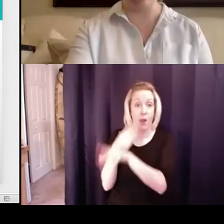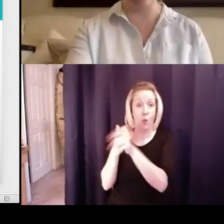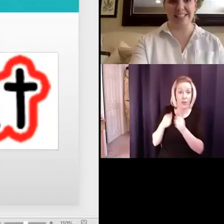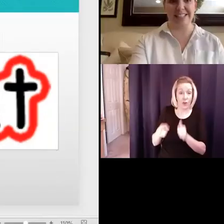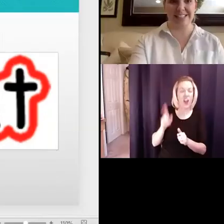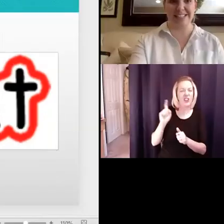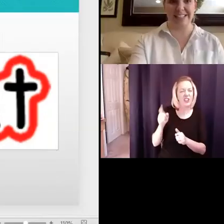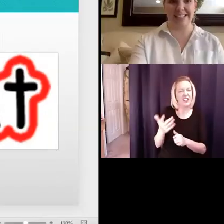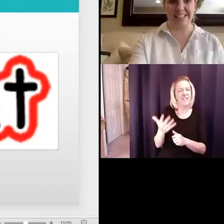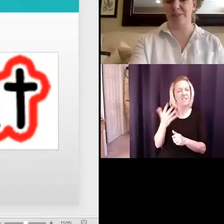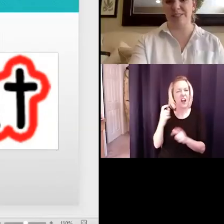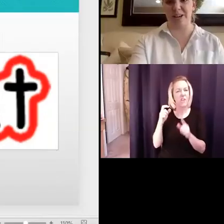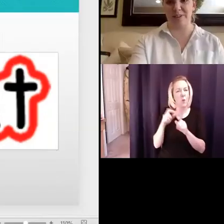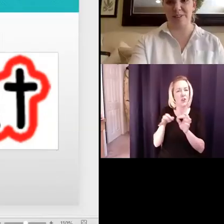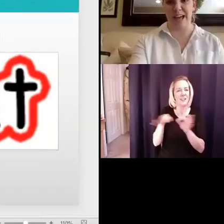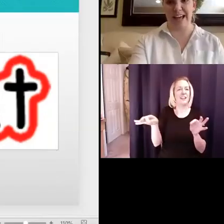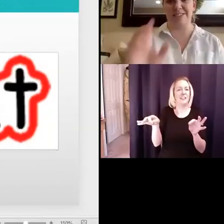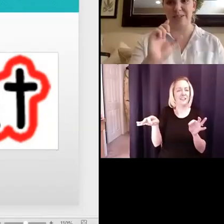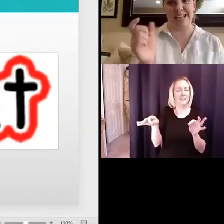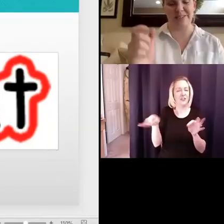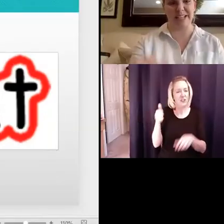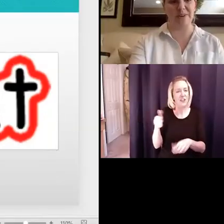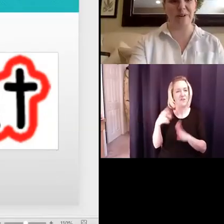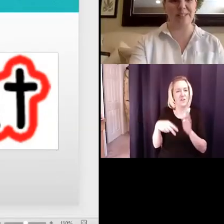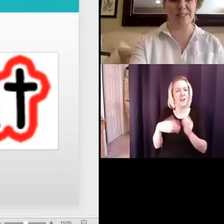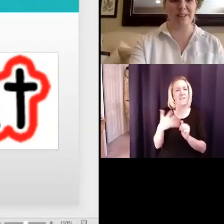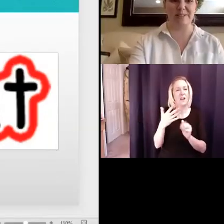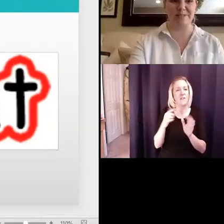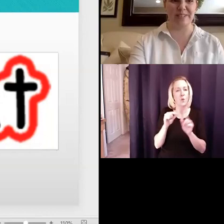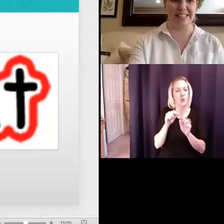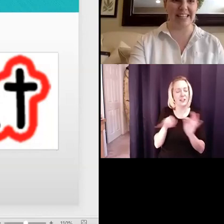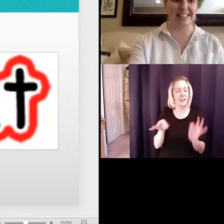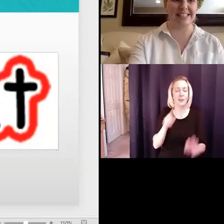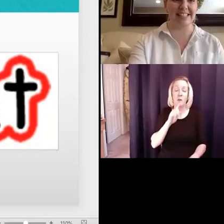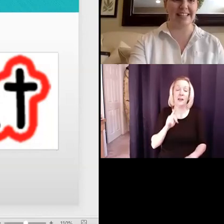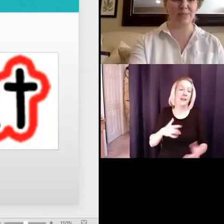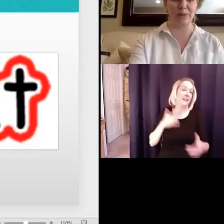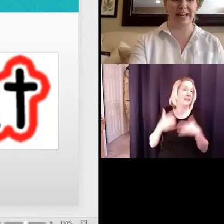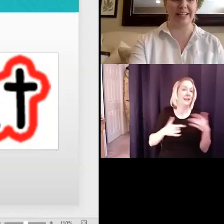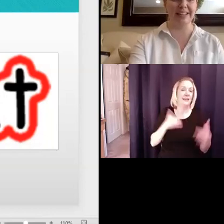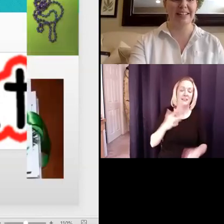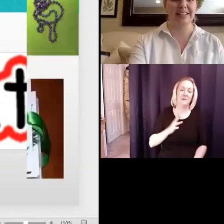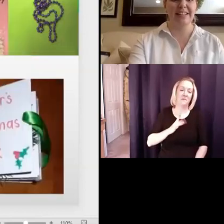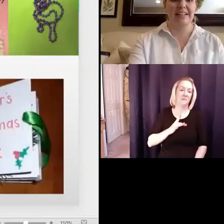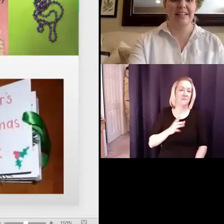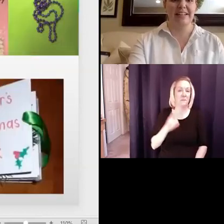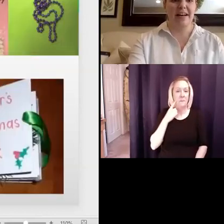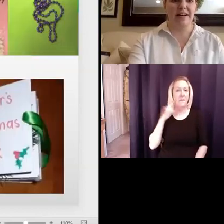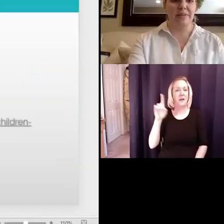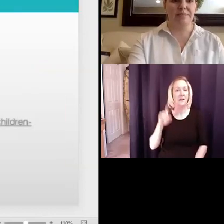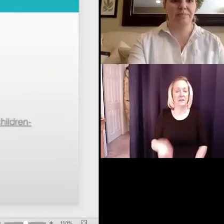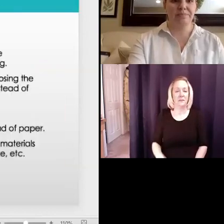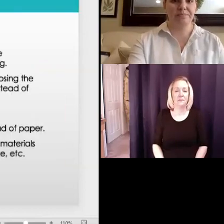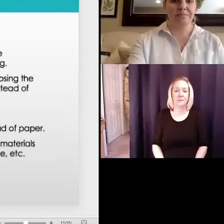5-word sentence, either with sight words and with sounding out words. So that was really exciting to see that it's working.